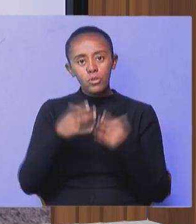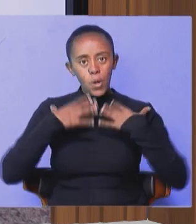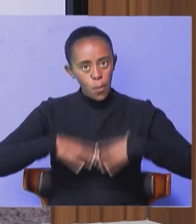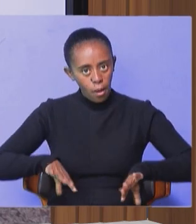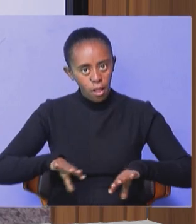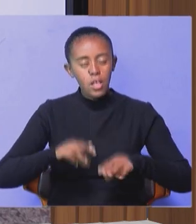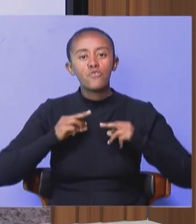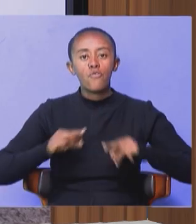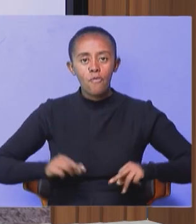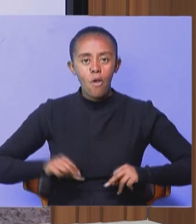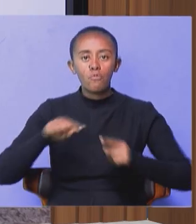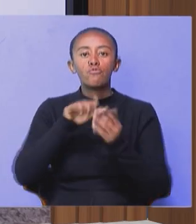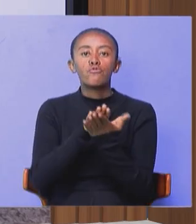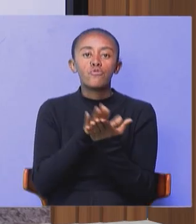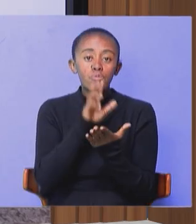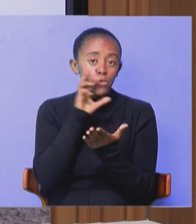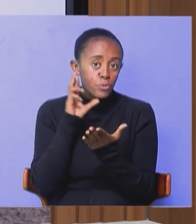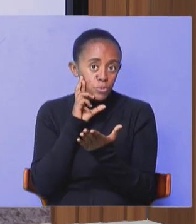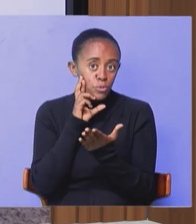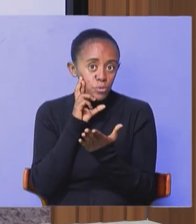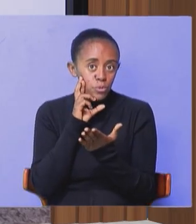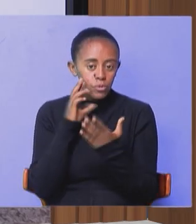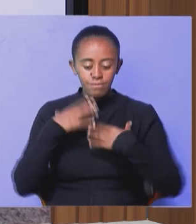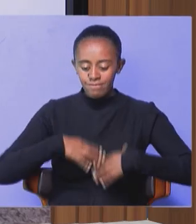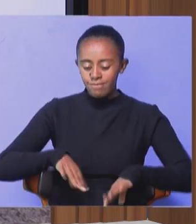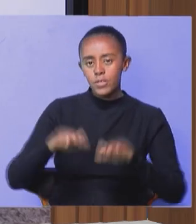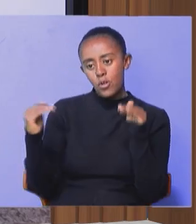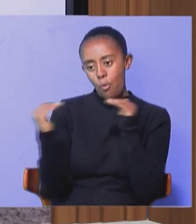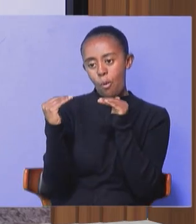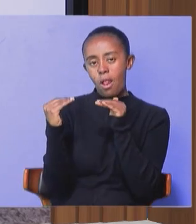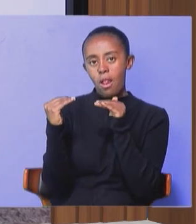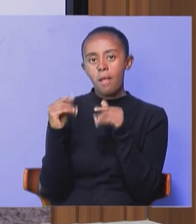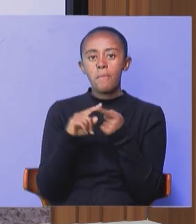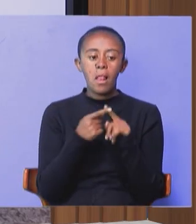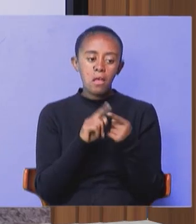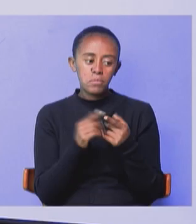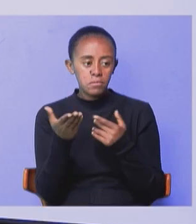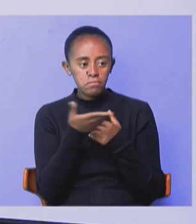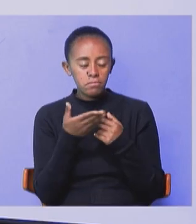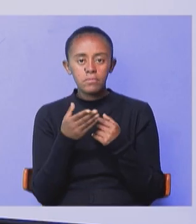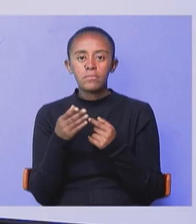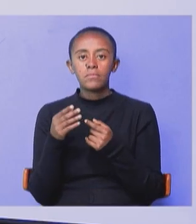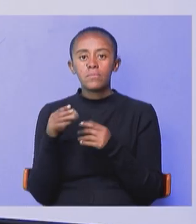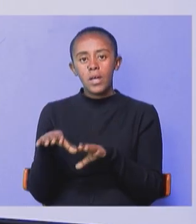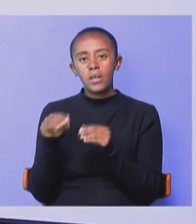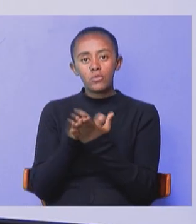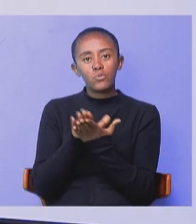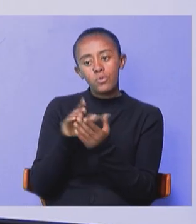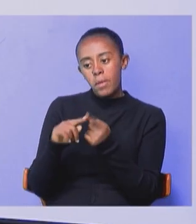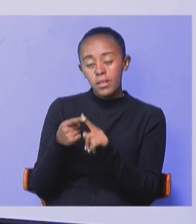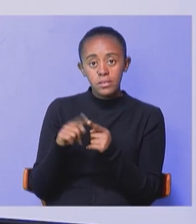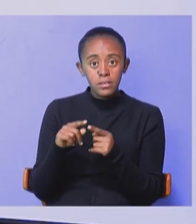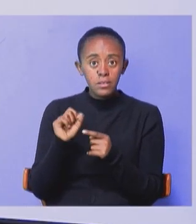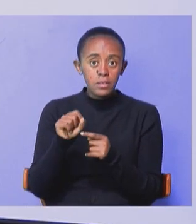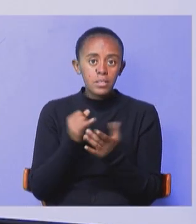a uniform to school because it makes me equal with my classmate, with my schoolmates. So